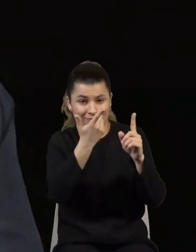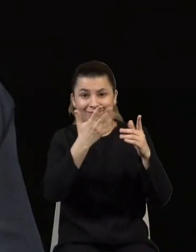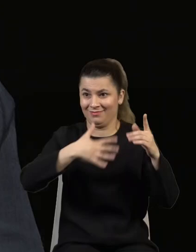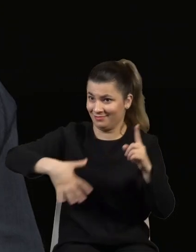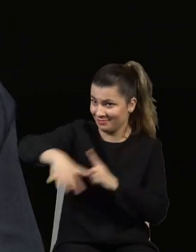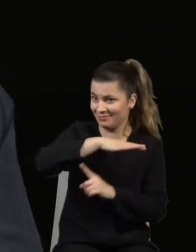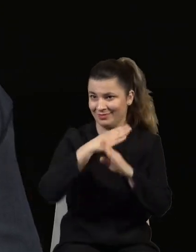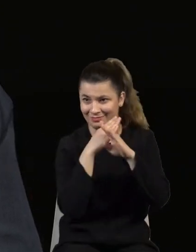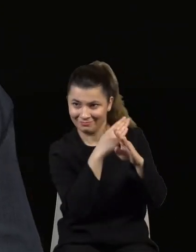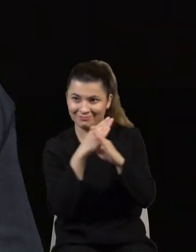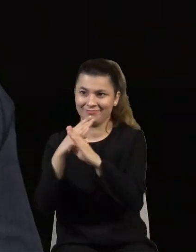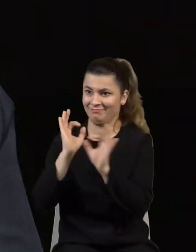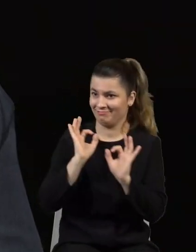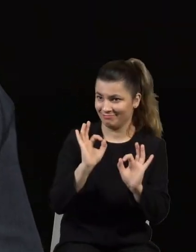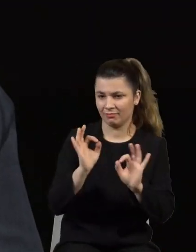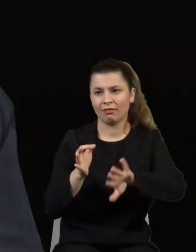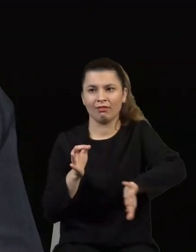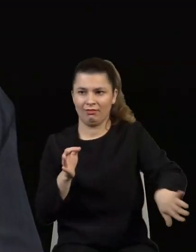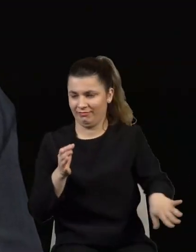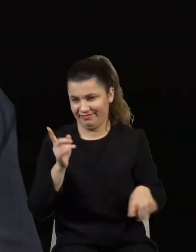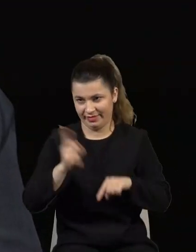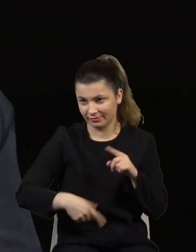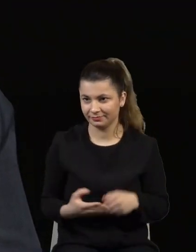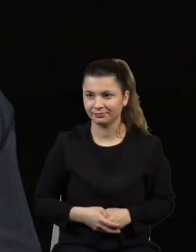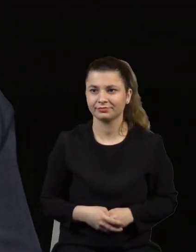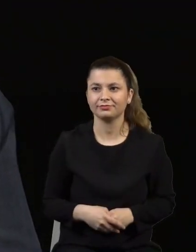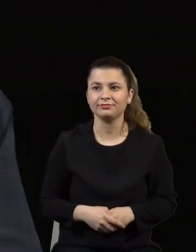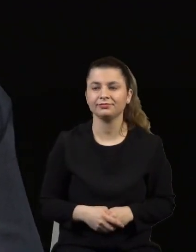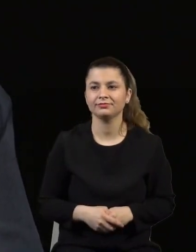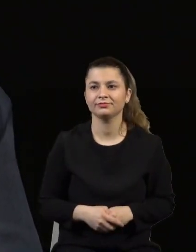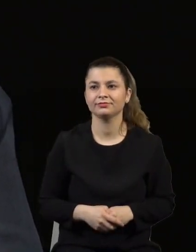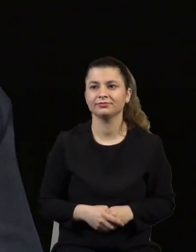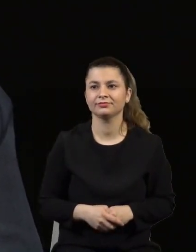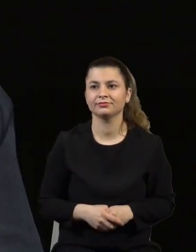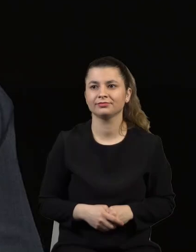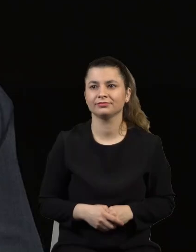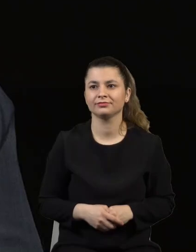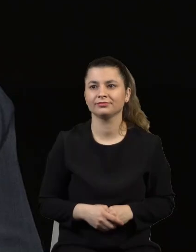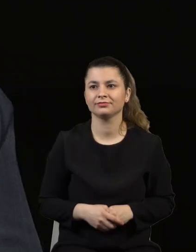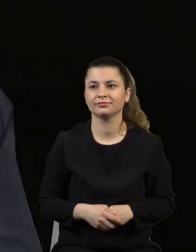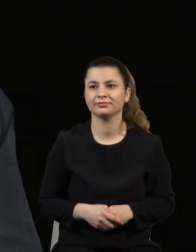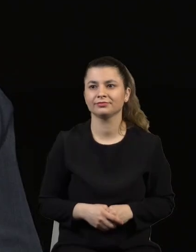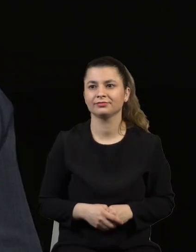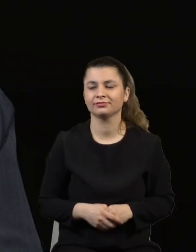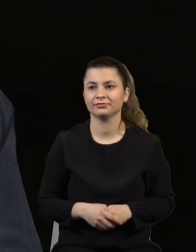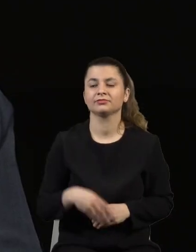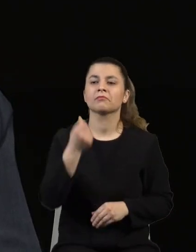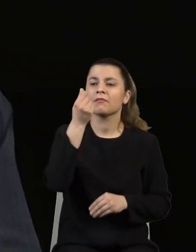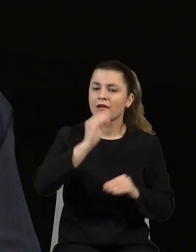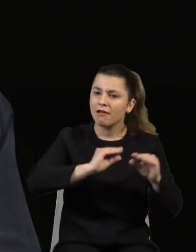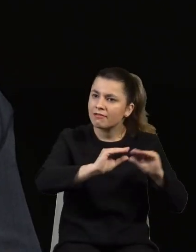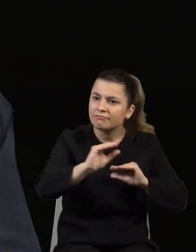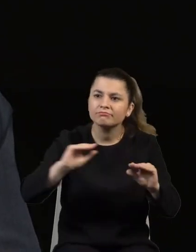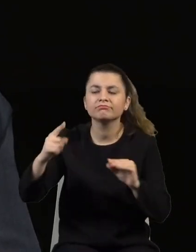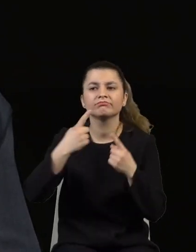when bearing in mind any transport investments. There are strict requirements